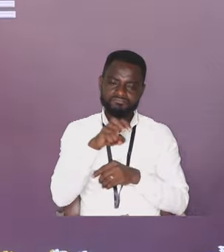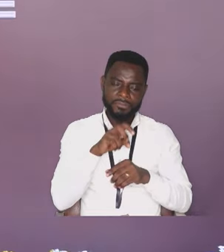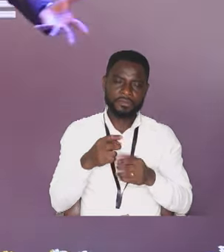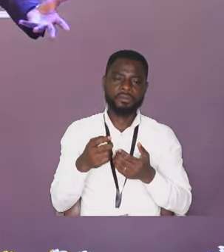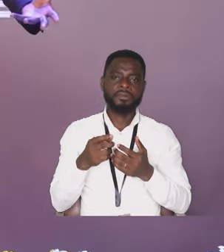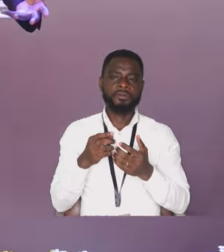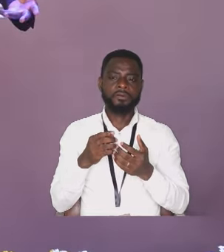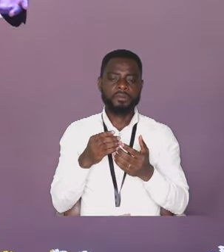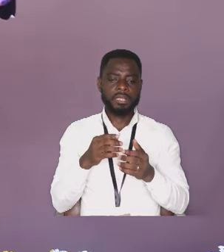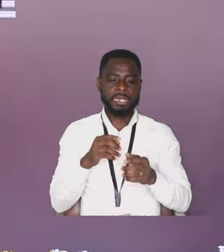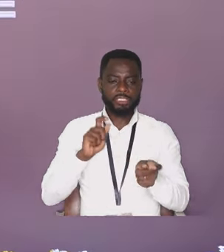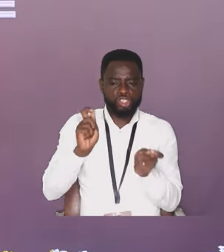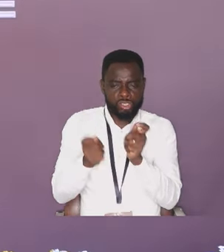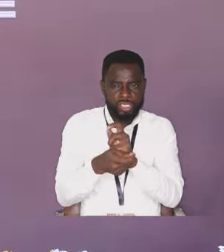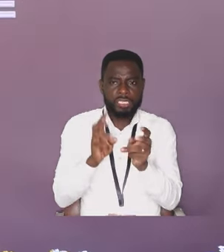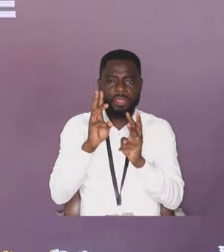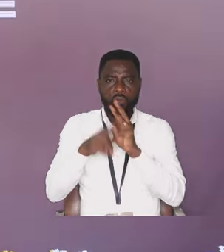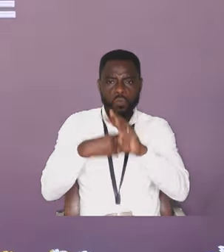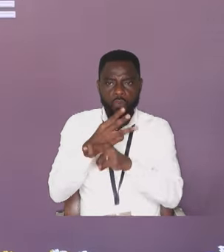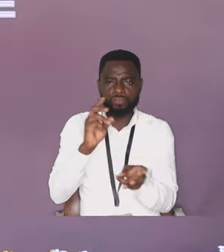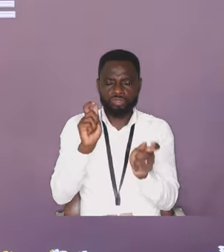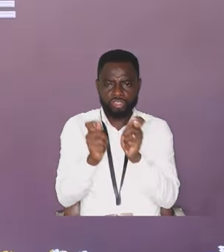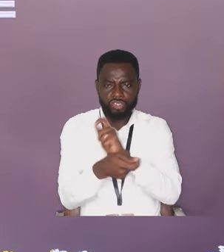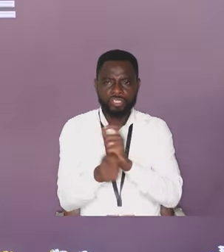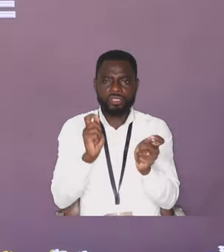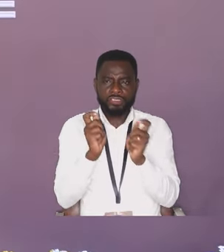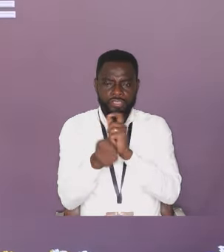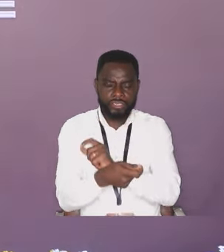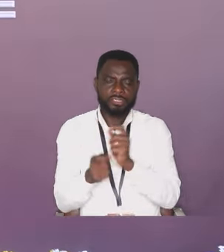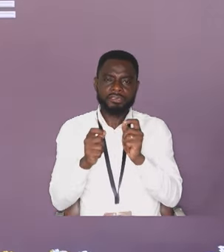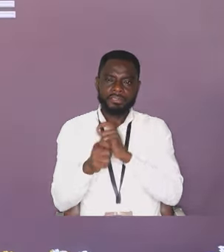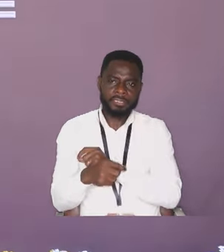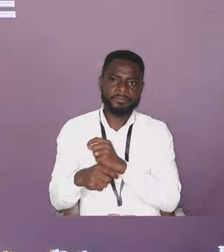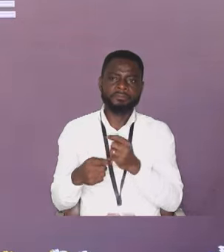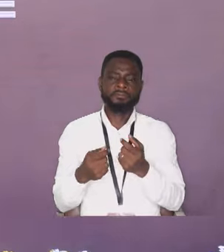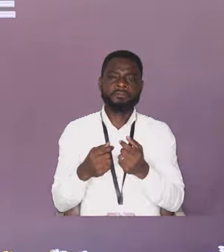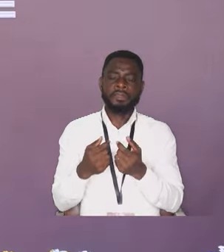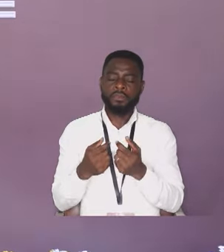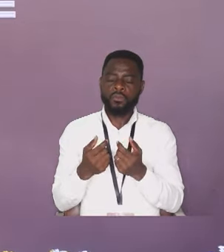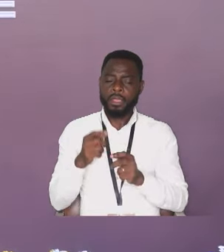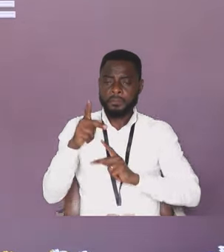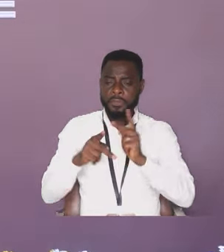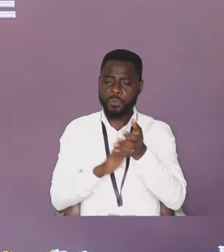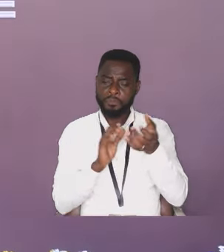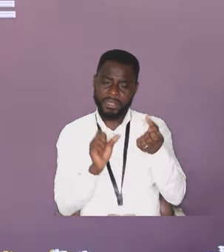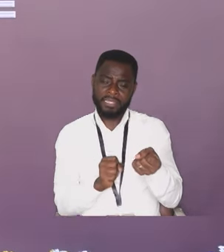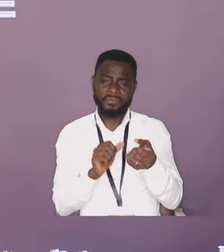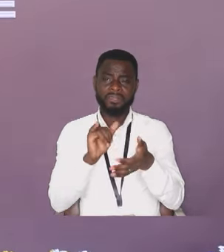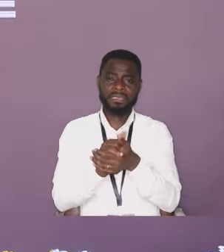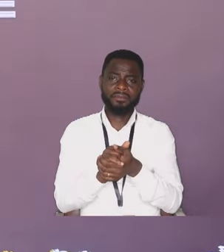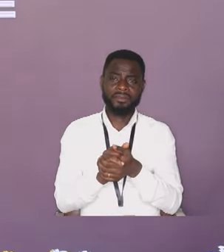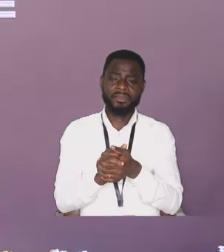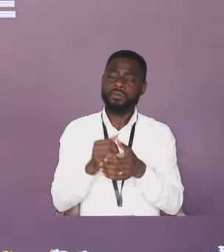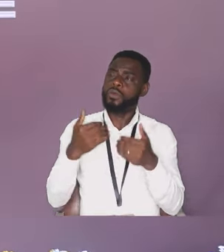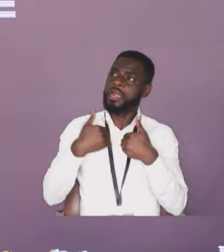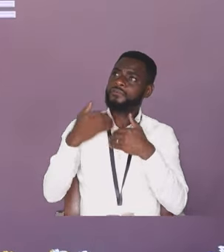the pre-modern era, which was an era of dualism where people believe that there is God,